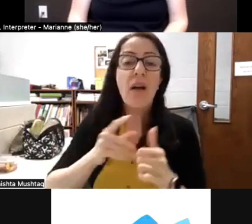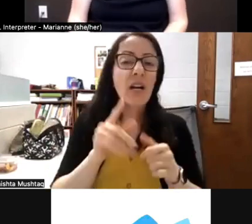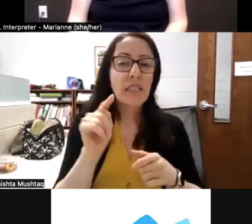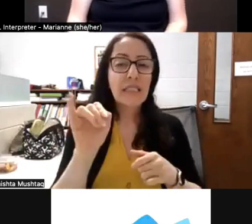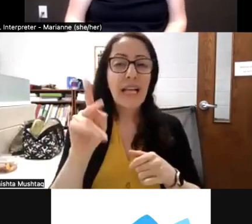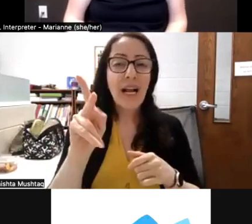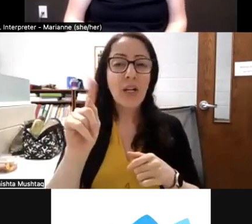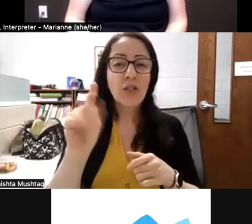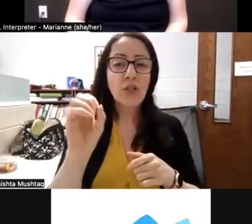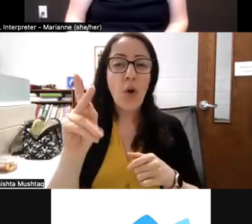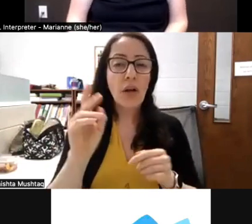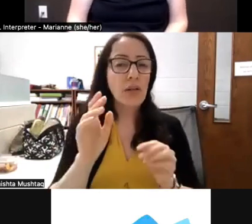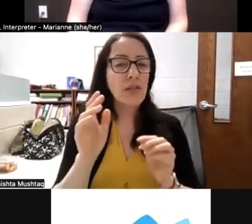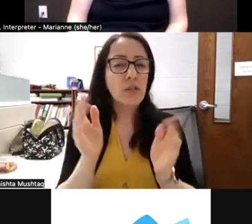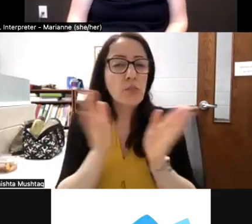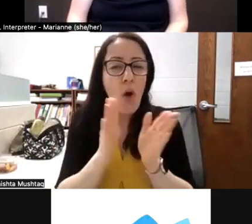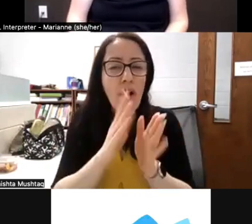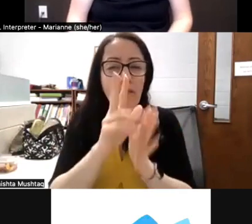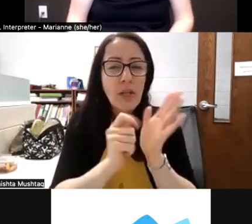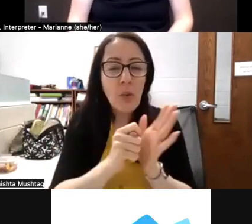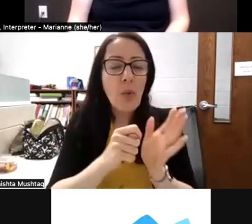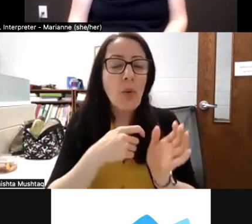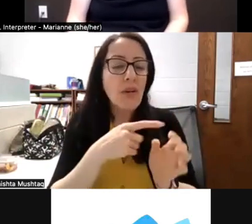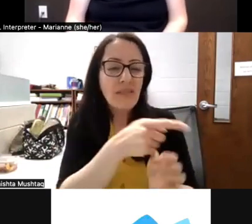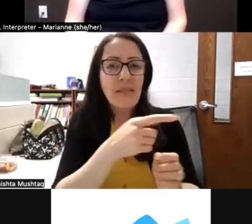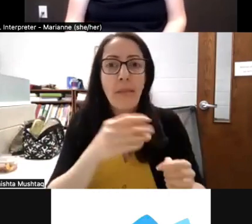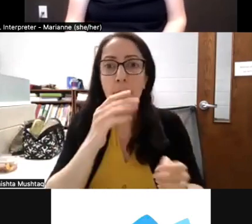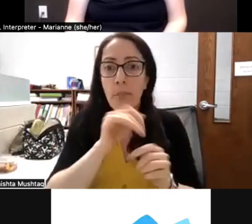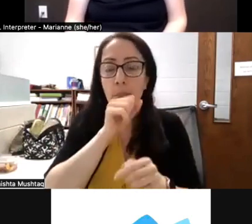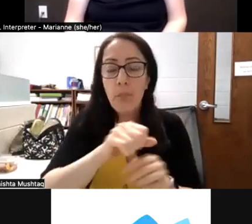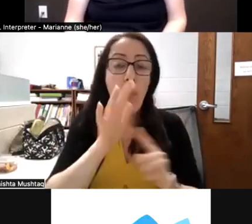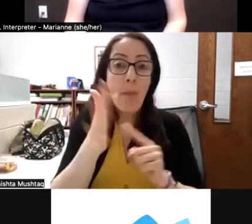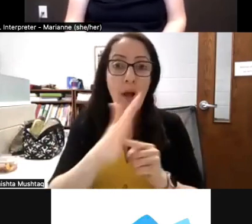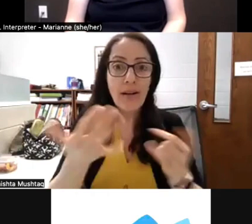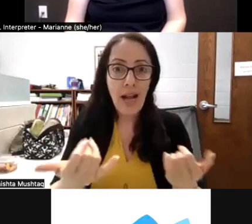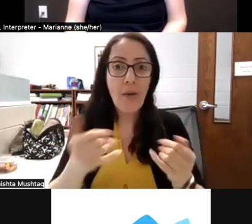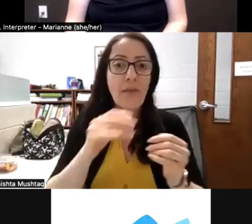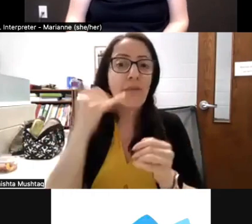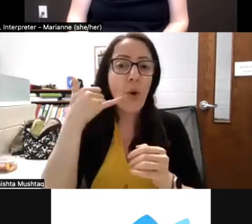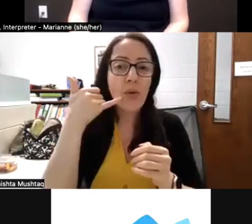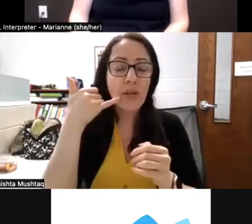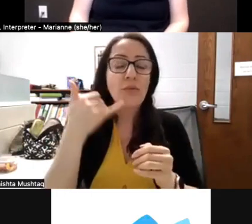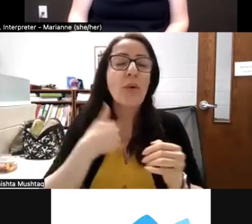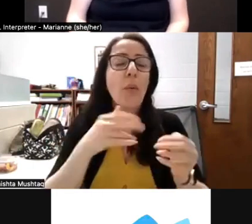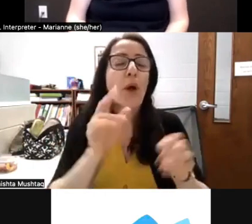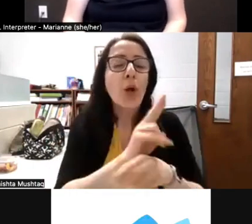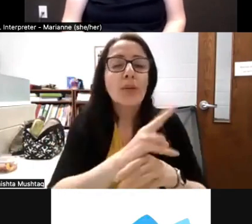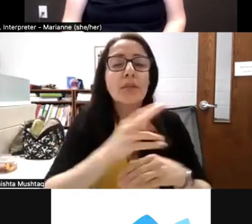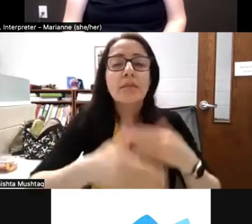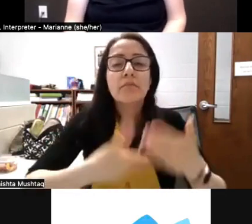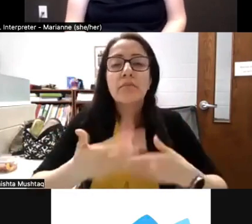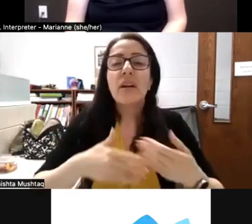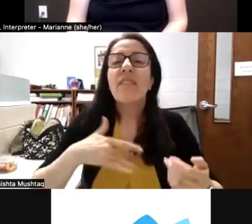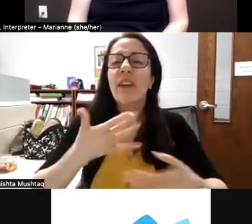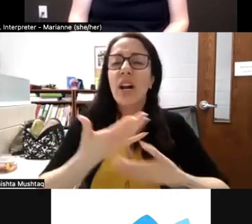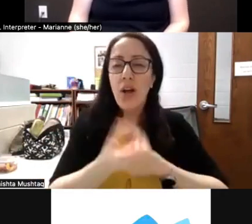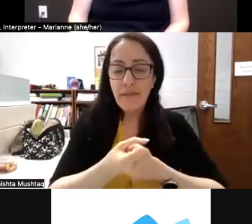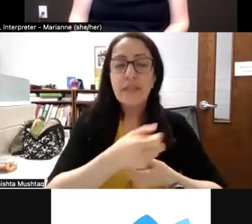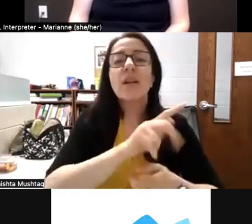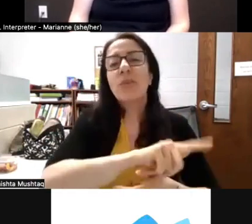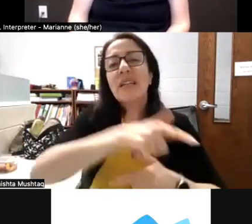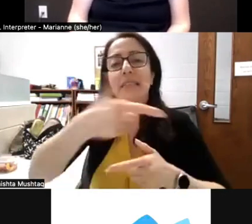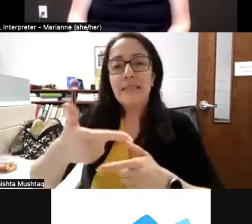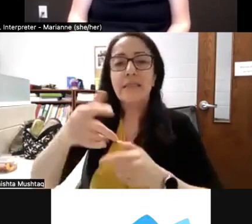YouTube involves maybe a little bit more work. TikTok, because they're so short, and it's really popular right now, but because they're